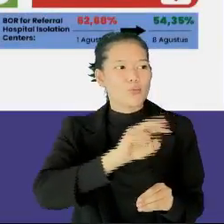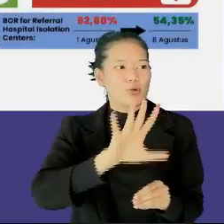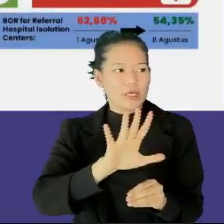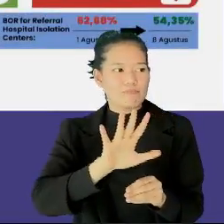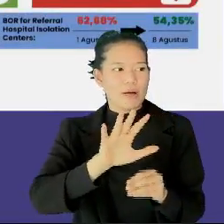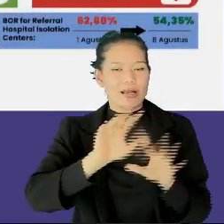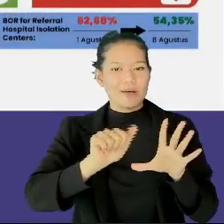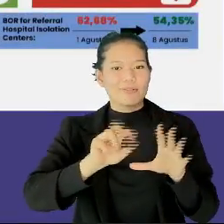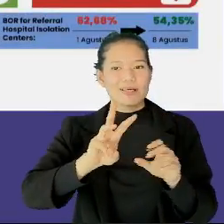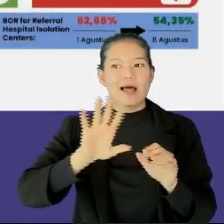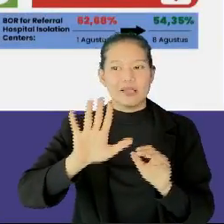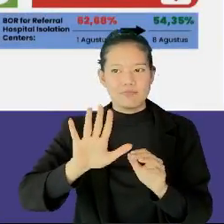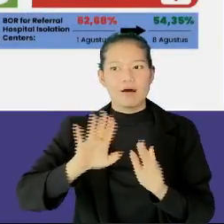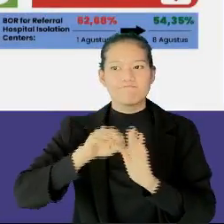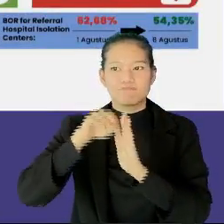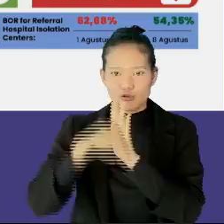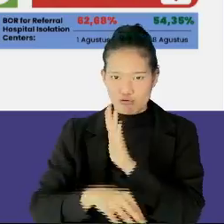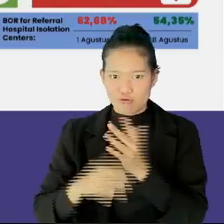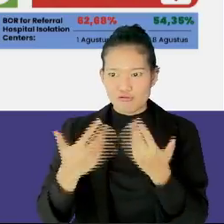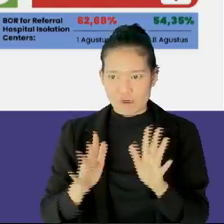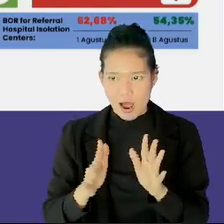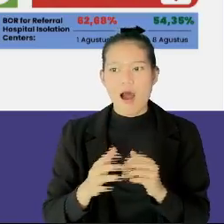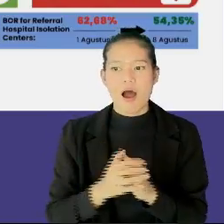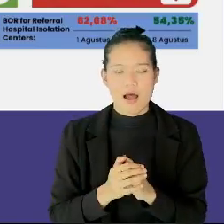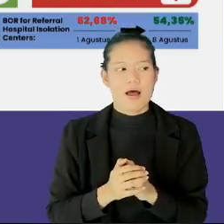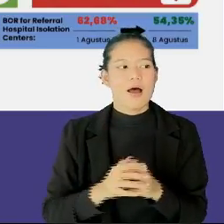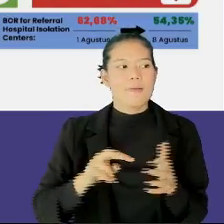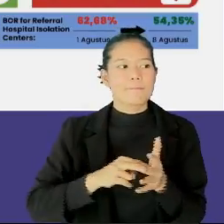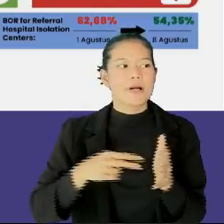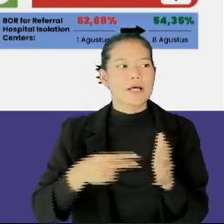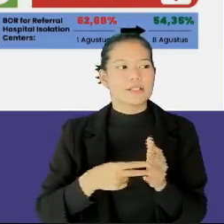225,635, or equivalent to a decrease of